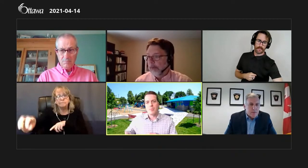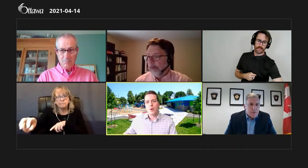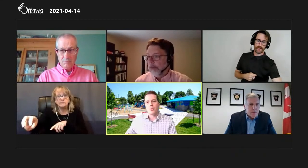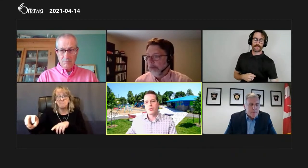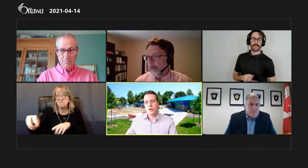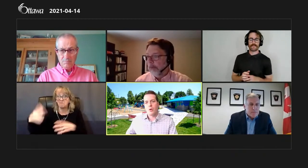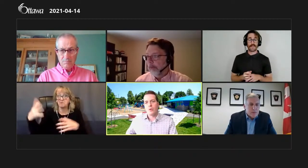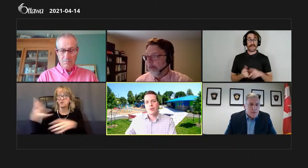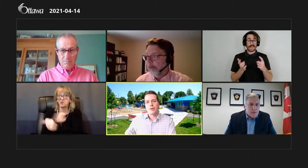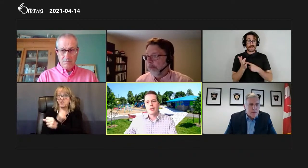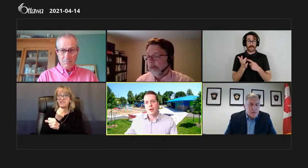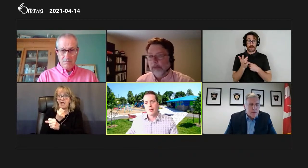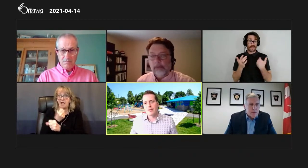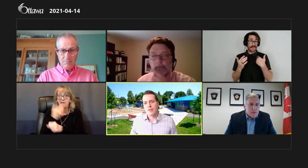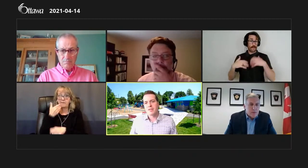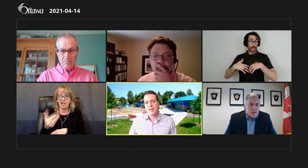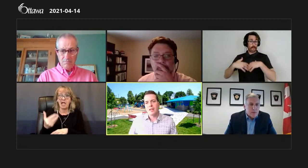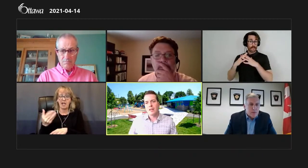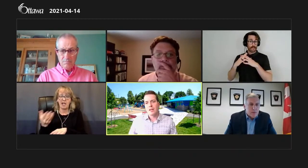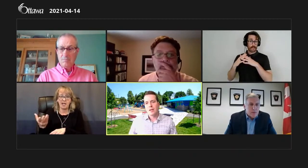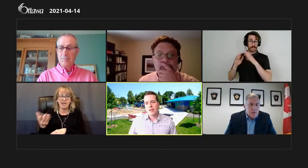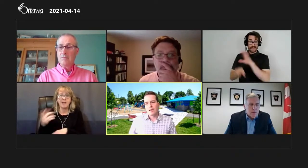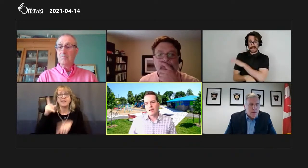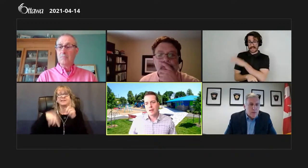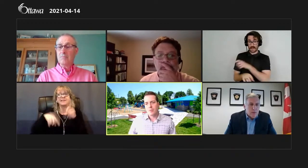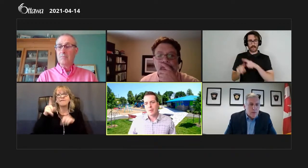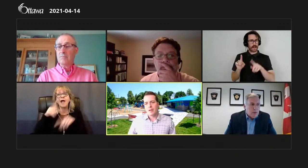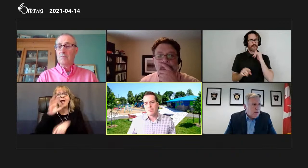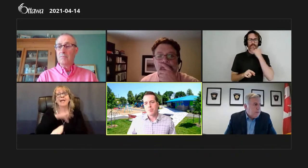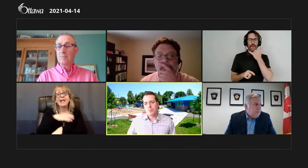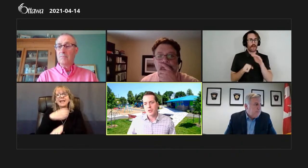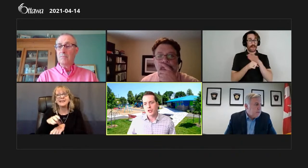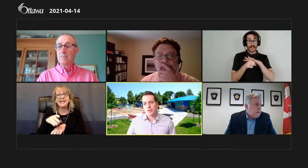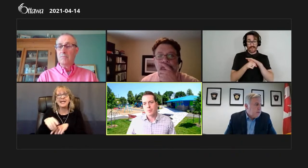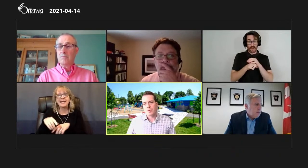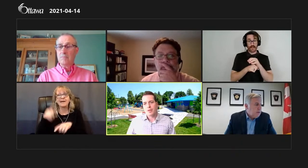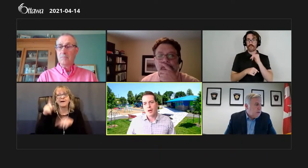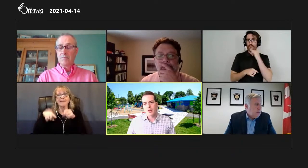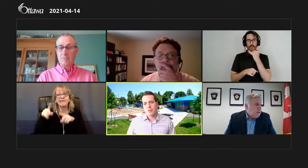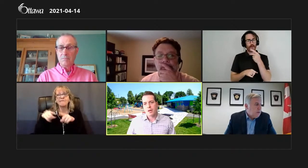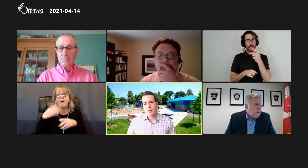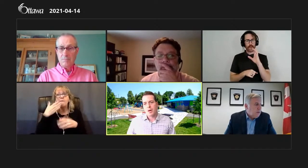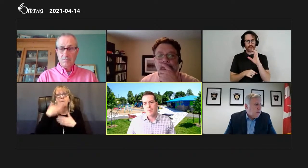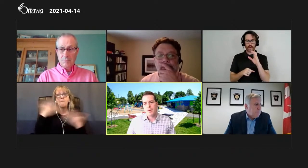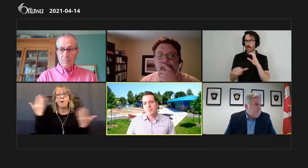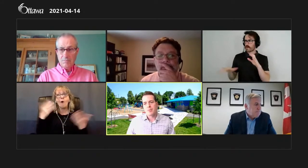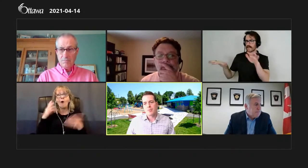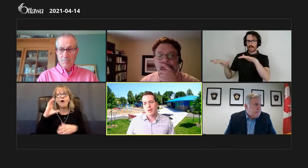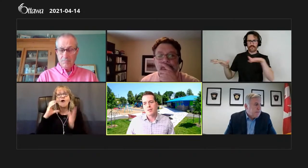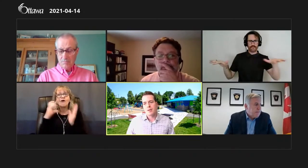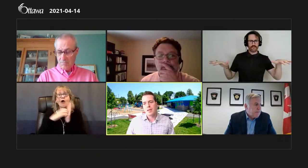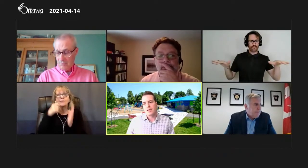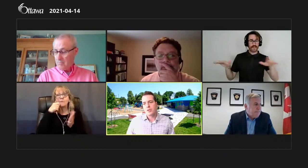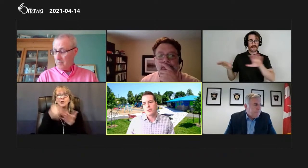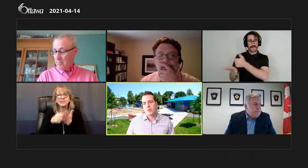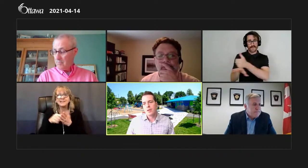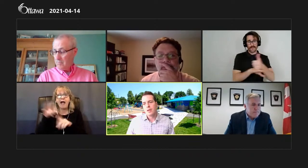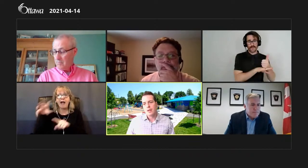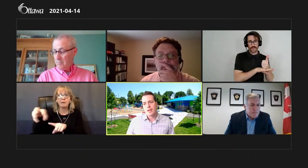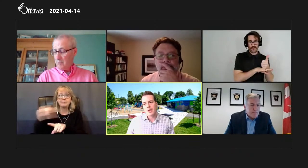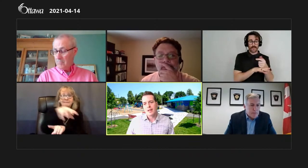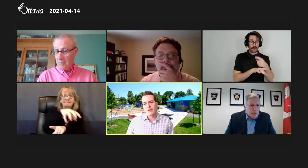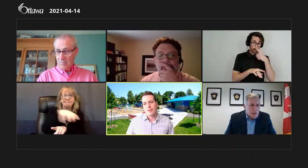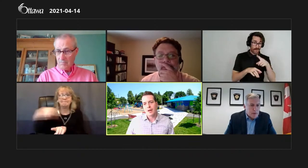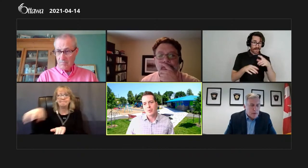same postal code or in the vicinity. Can you maybe share some of the thoughts around pop-ups and proximity to